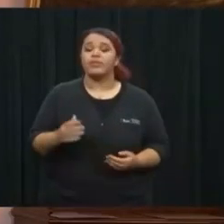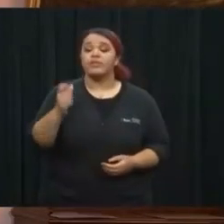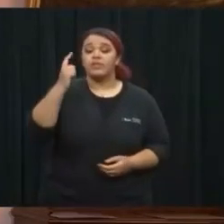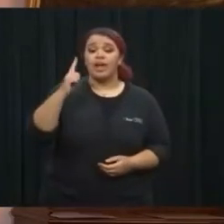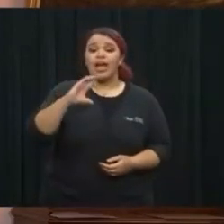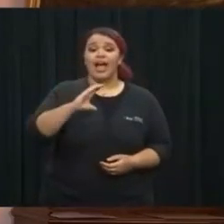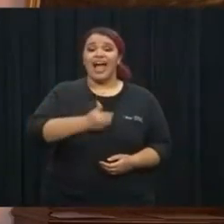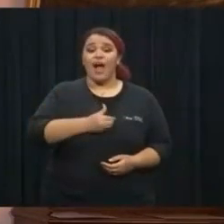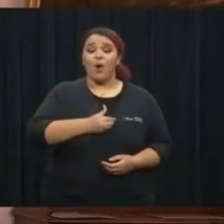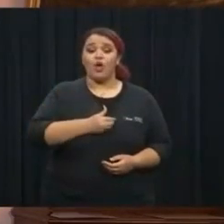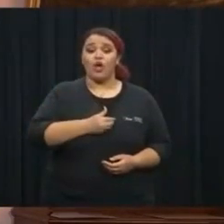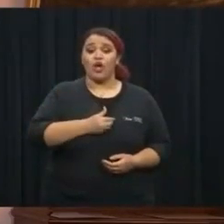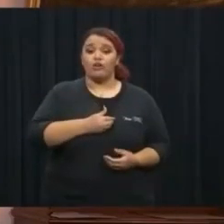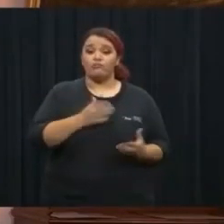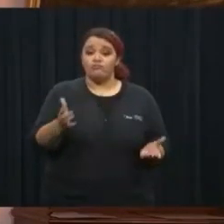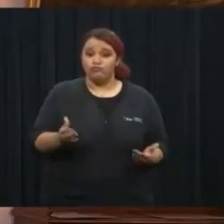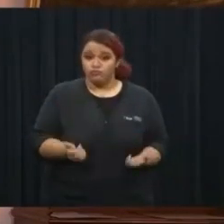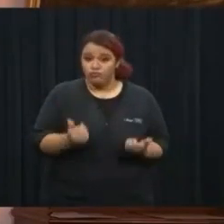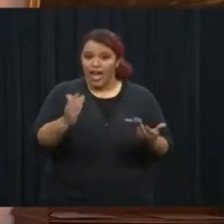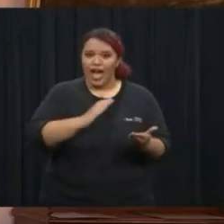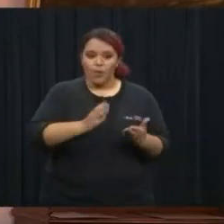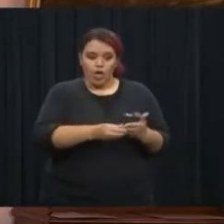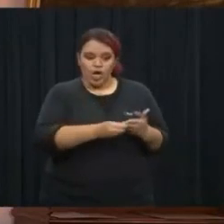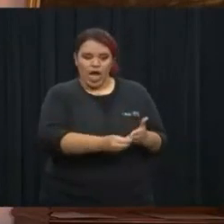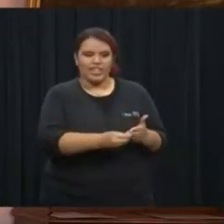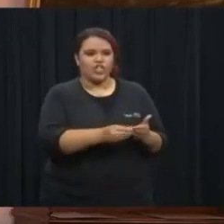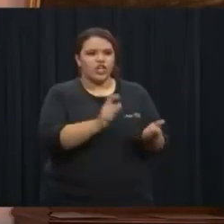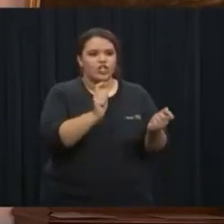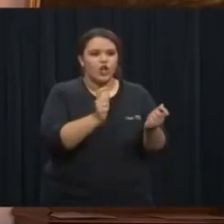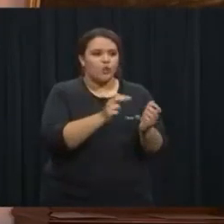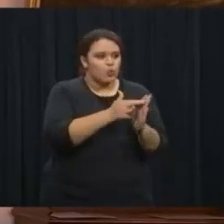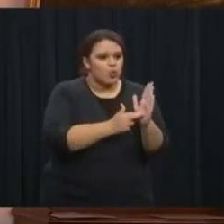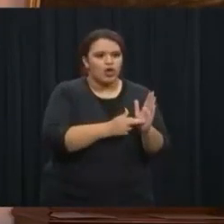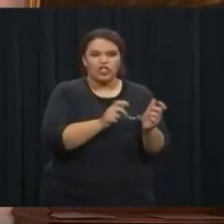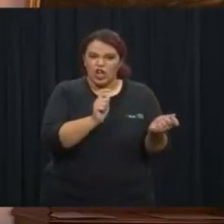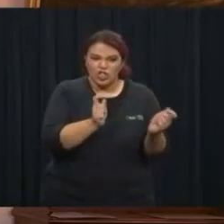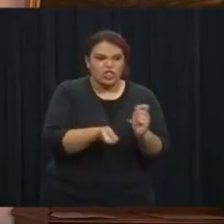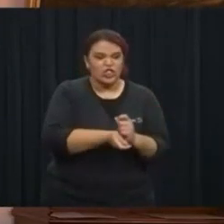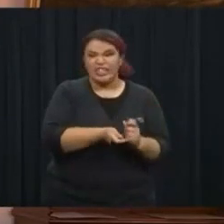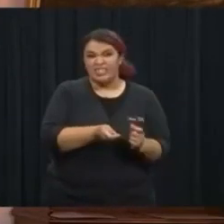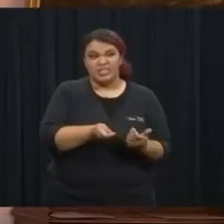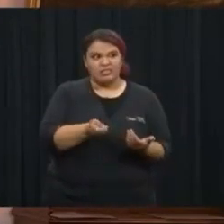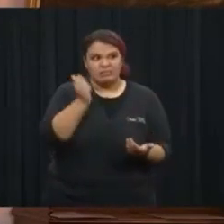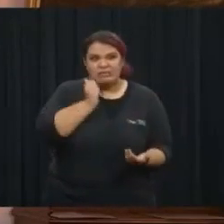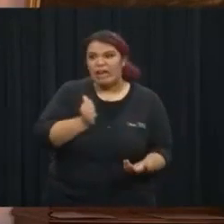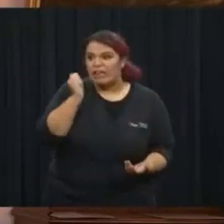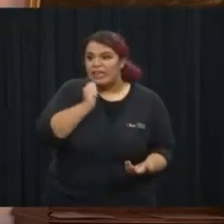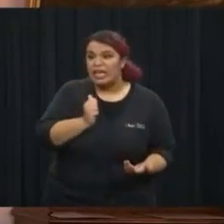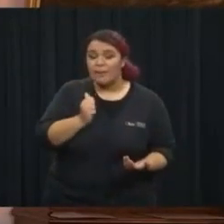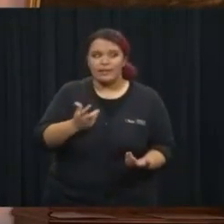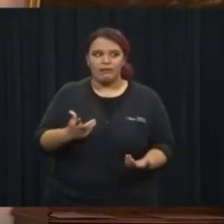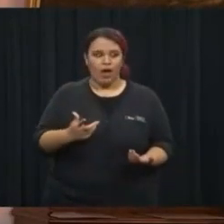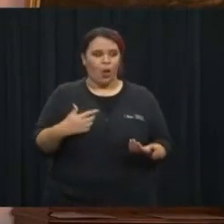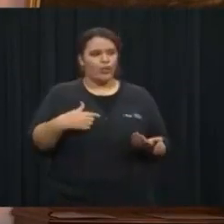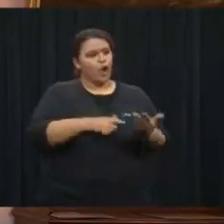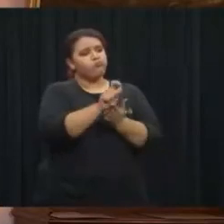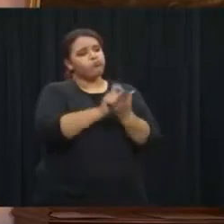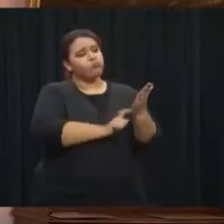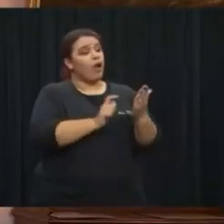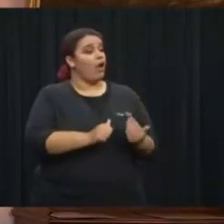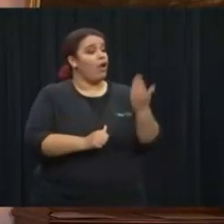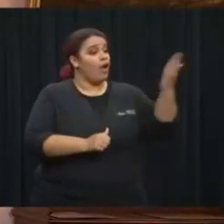And again, we'll all look at all this in postmortem. There's so much to this. It's really easy to play a blame game. It's really easy to give in